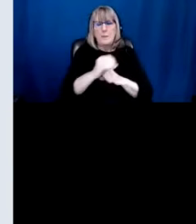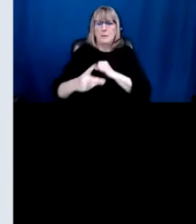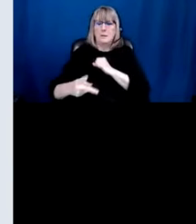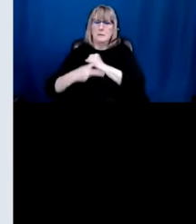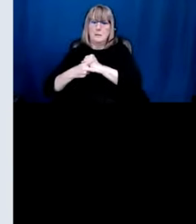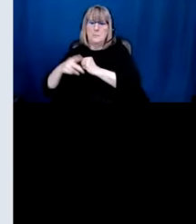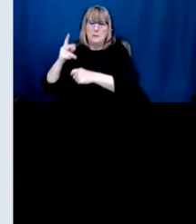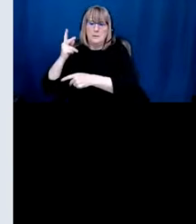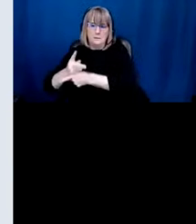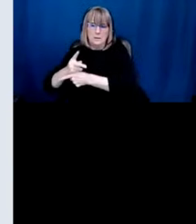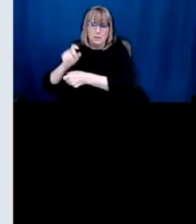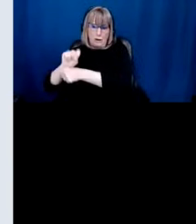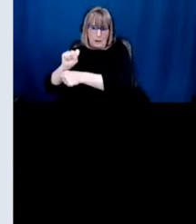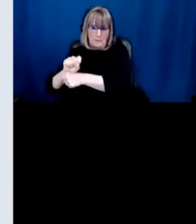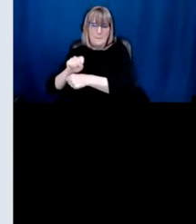CDBG